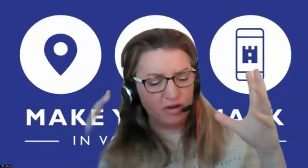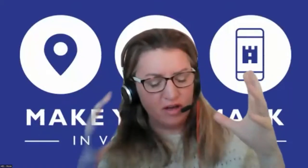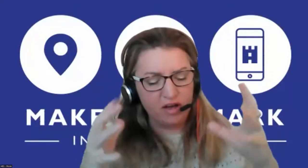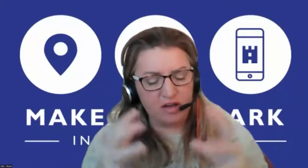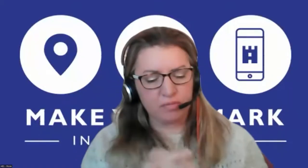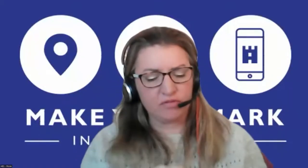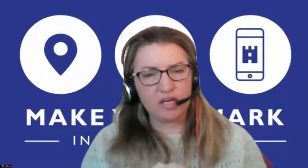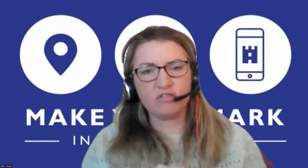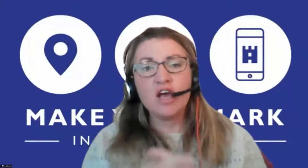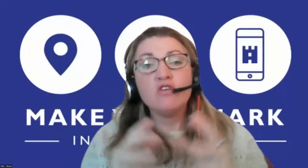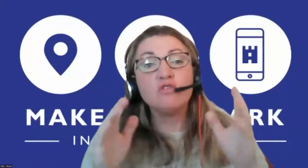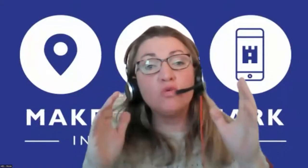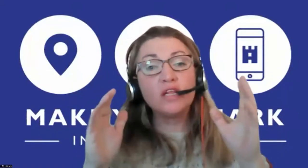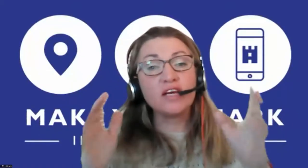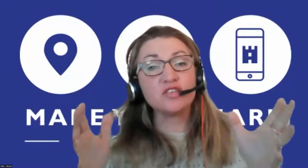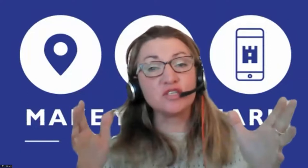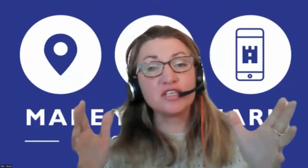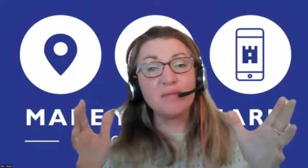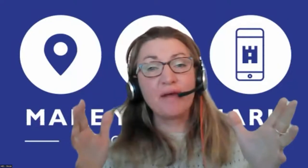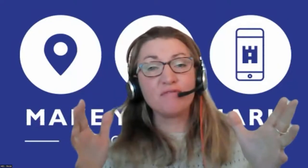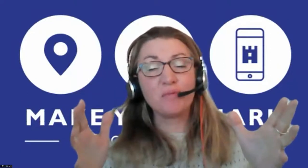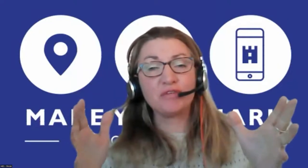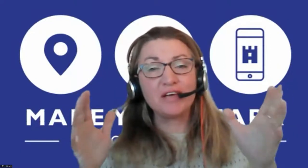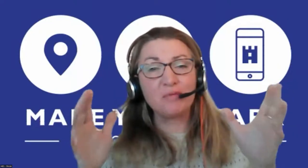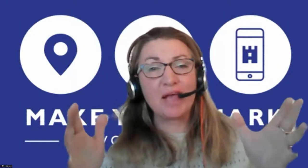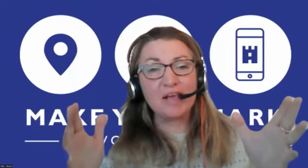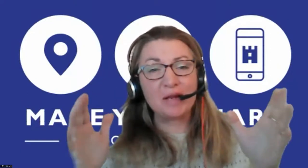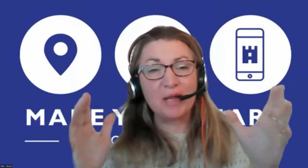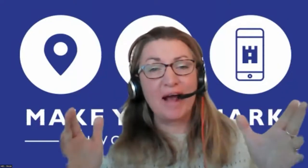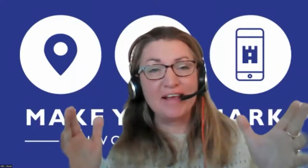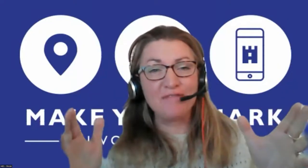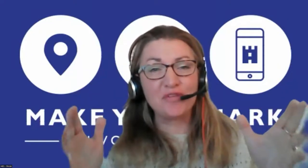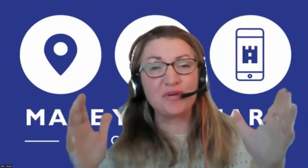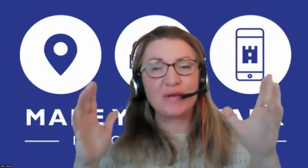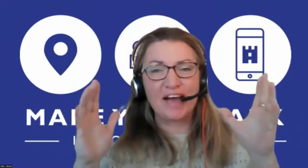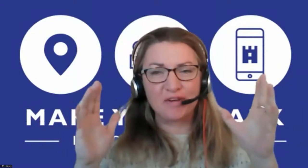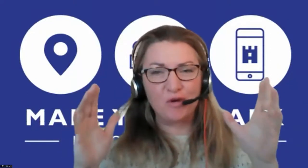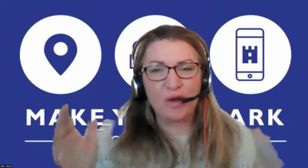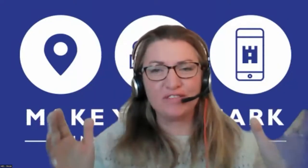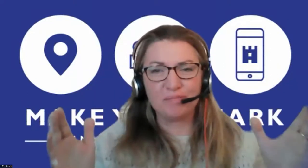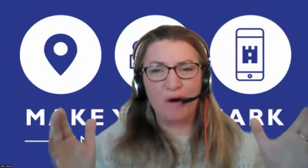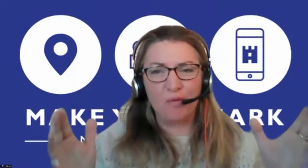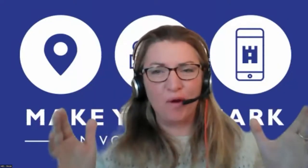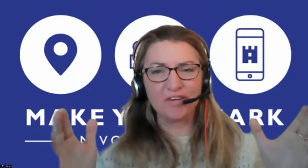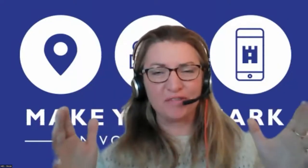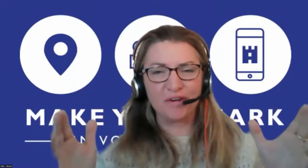space for a couple of years. So we like to just keep everybody awake and live. So we have a quiz, part one of our